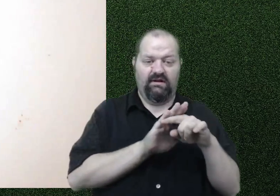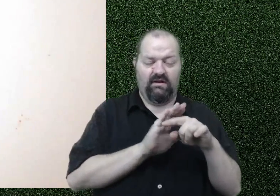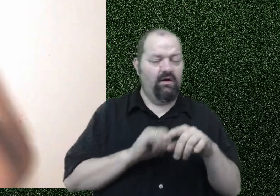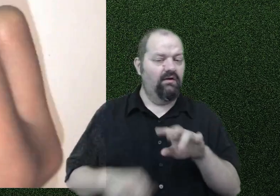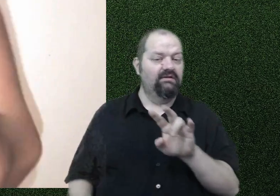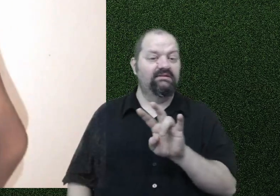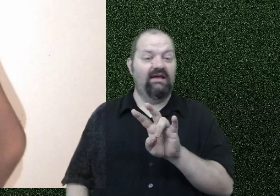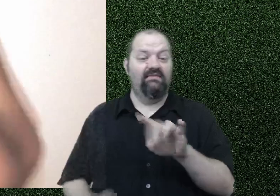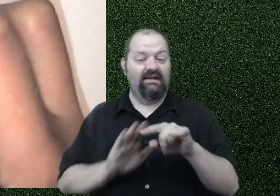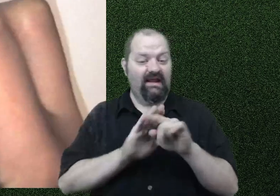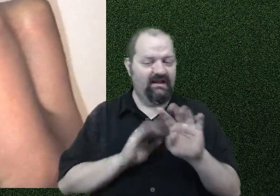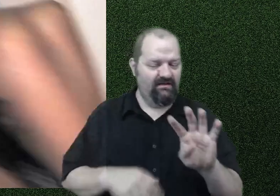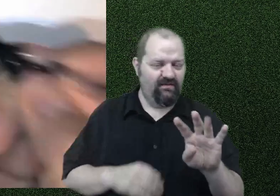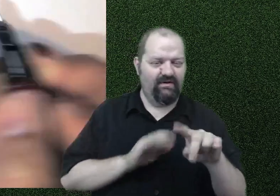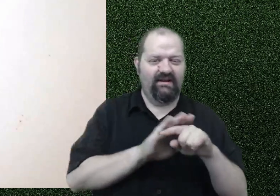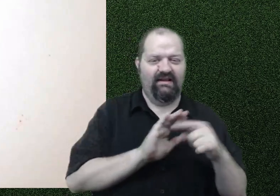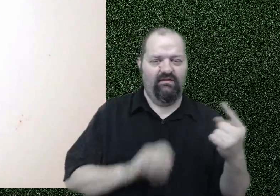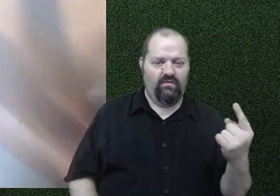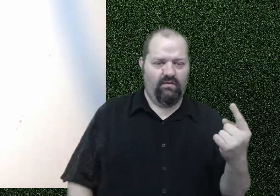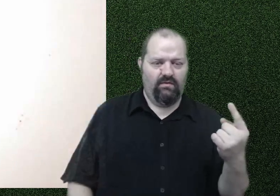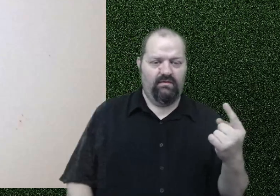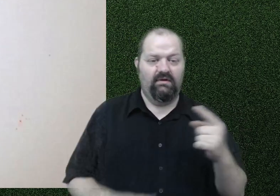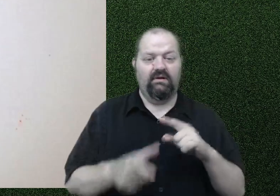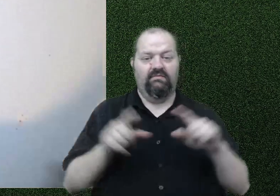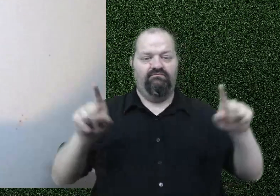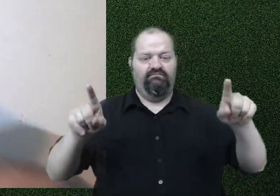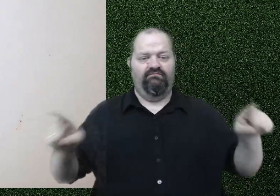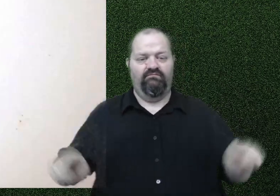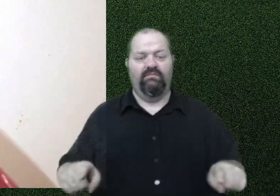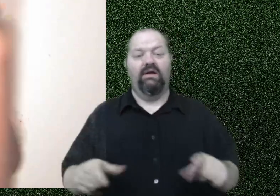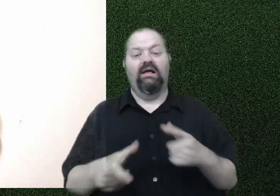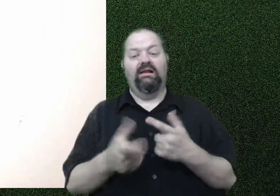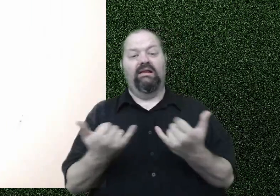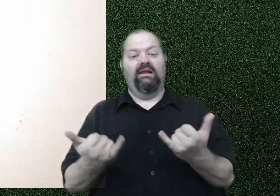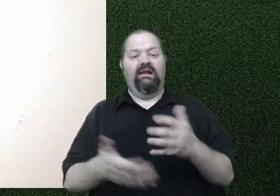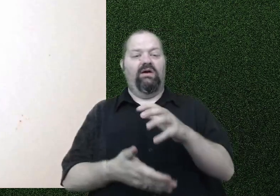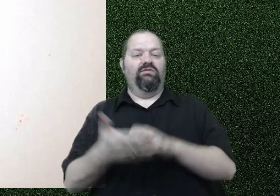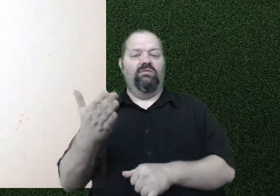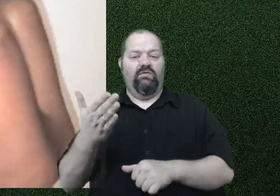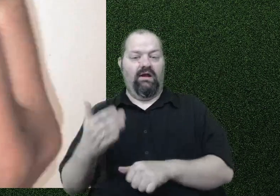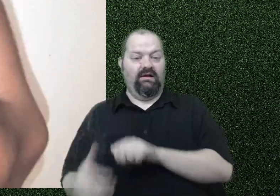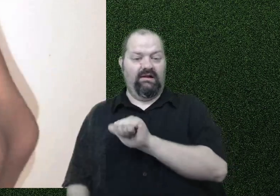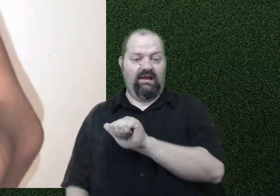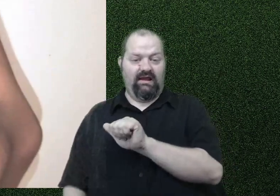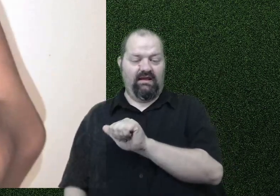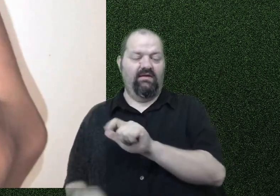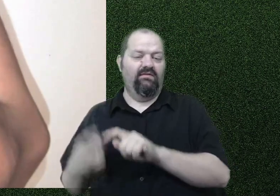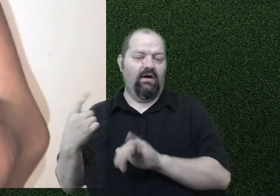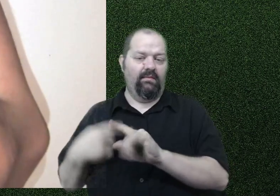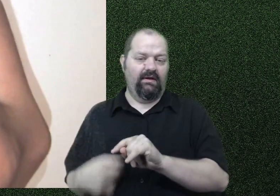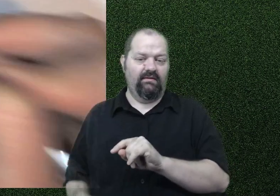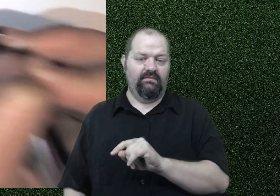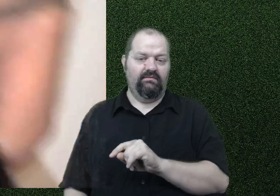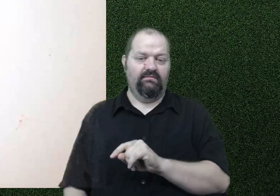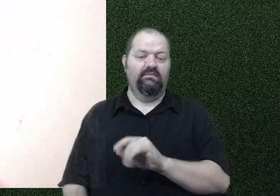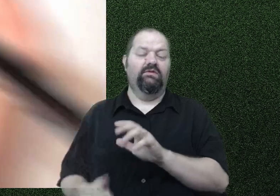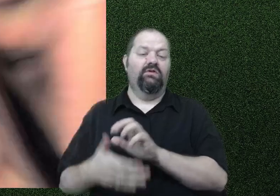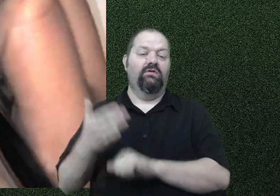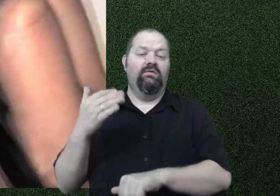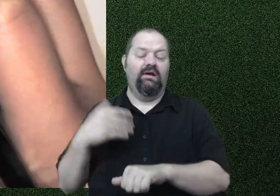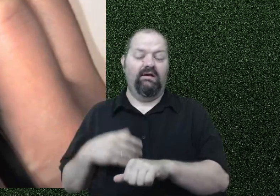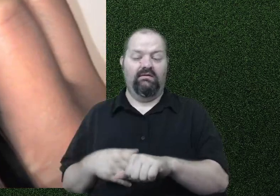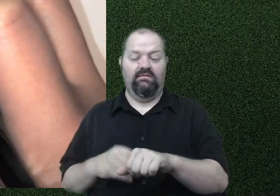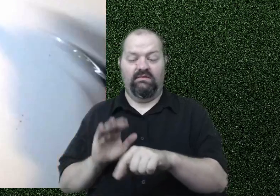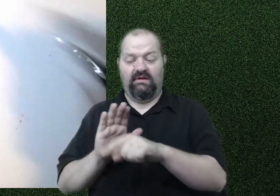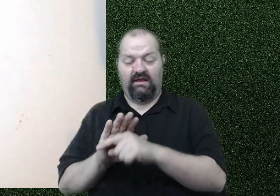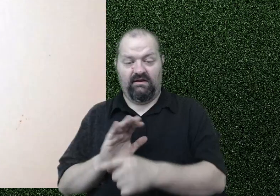And then I'm going to subtract the coordinates of A. So subtract 1 -2, and